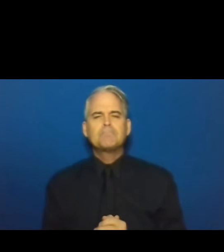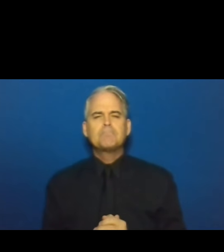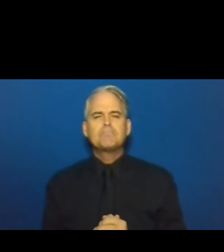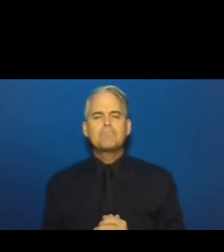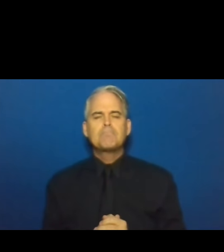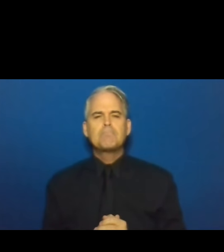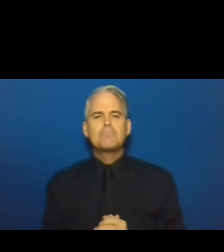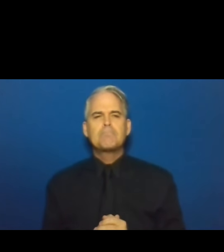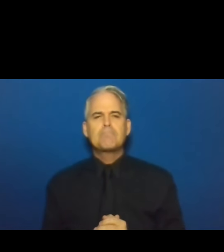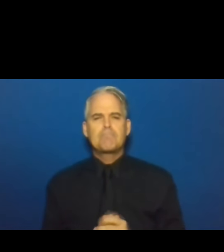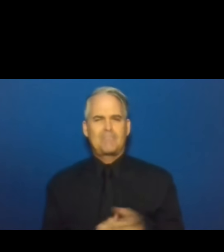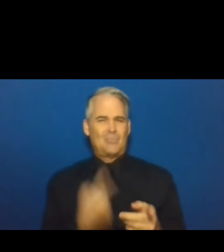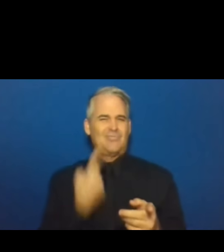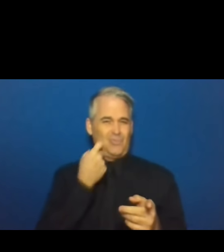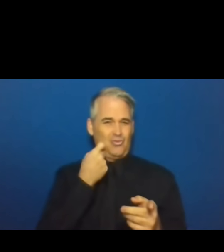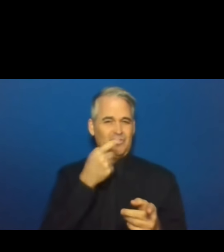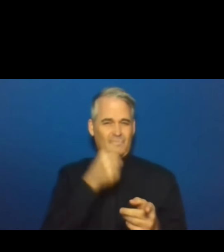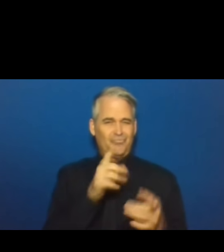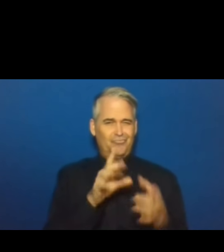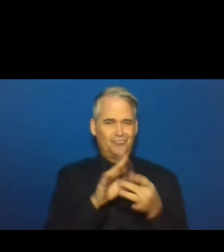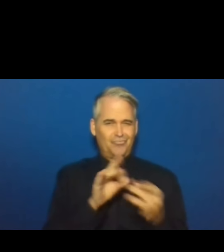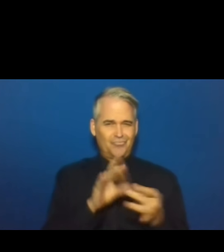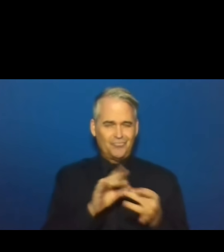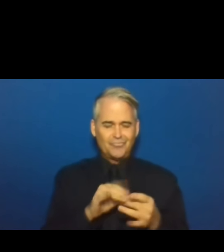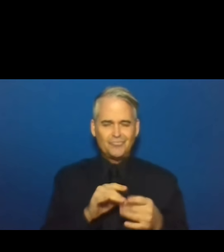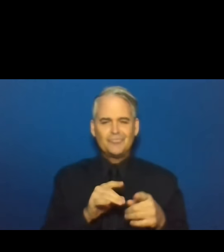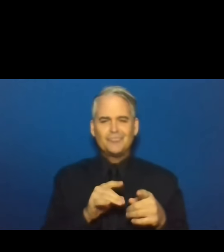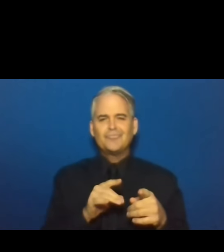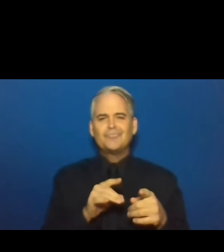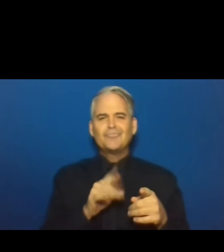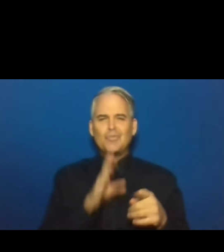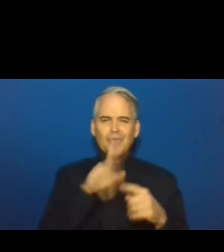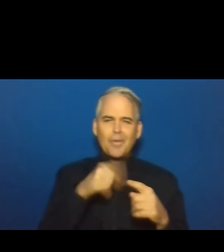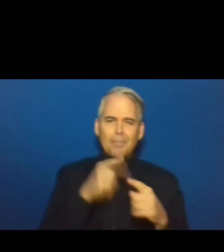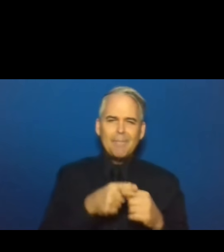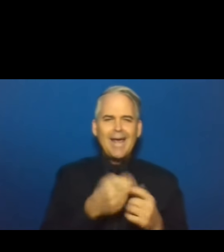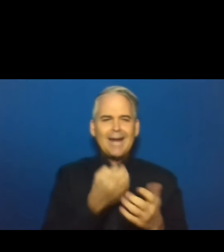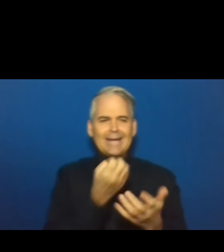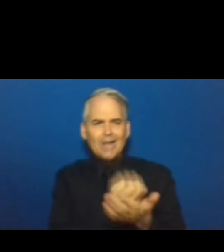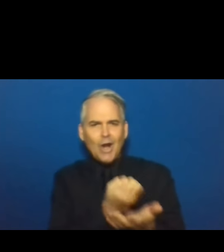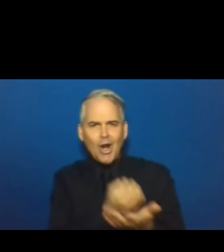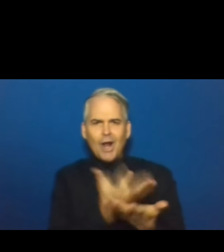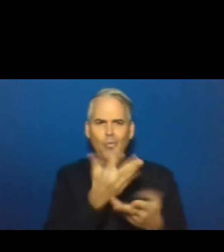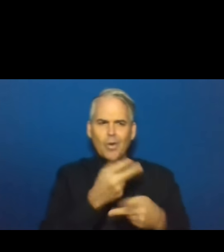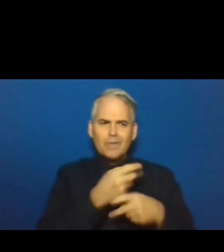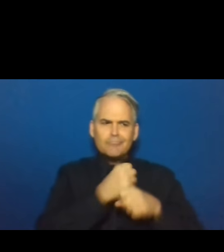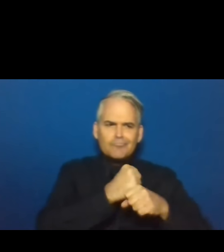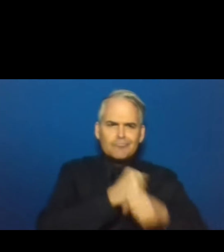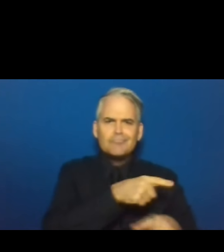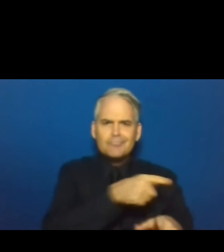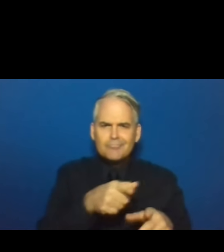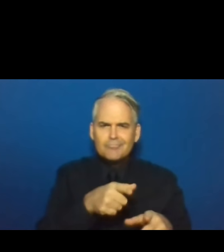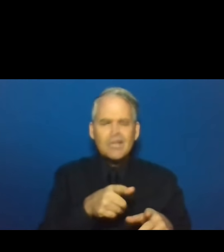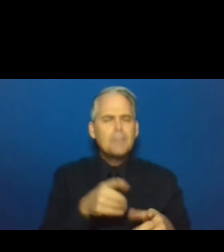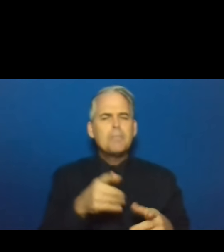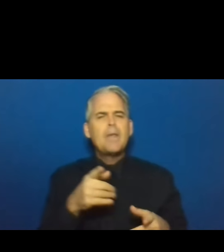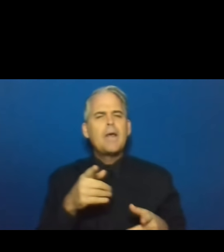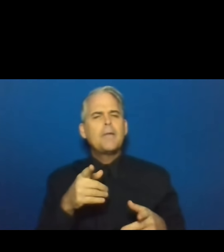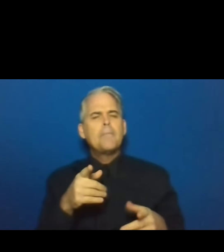in your remarks when you were talking about the importance, of the economy in making these decisions. Why did you go with